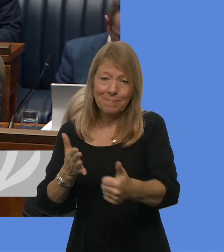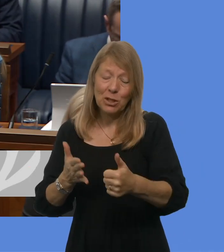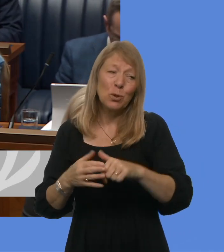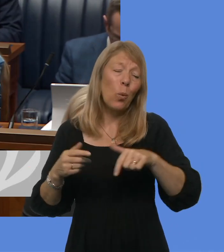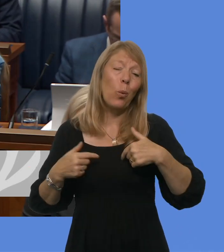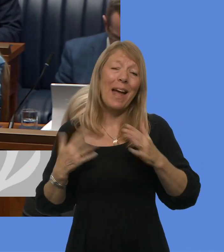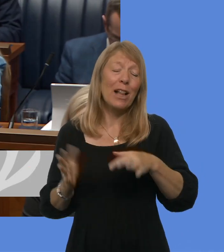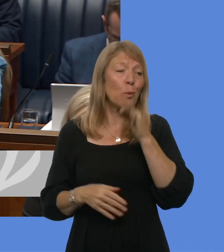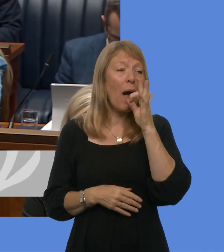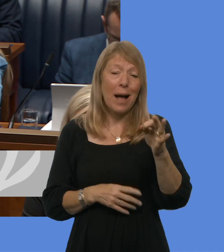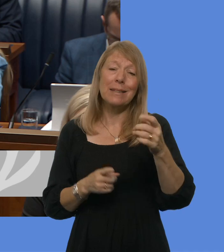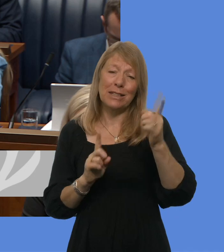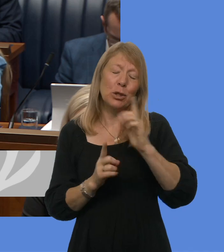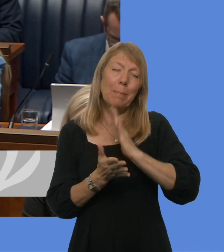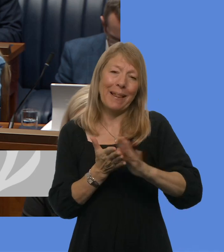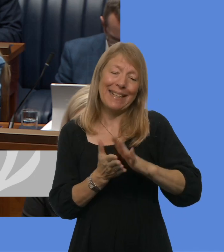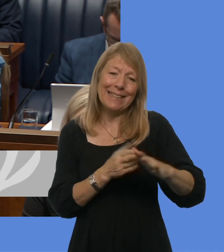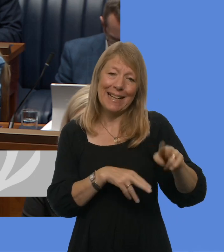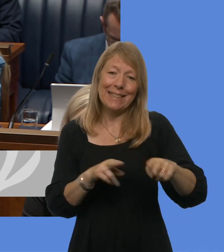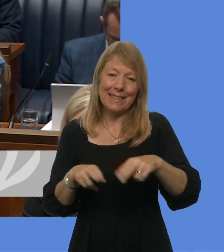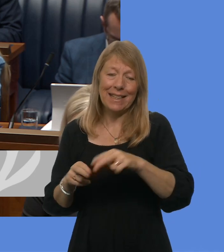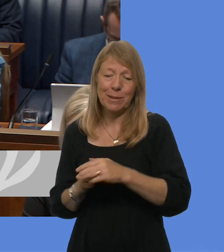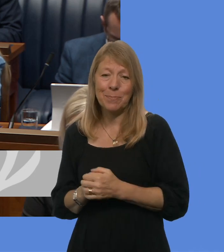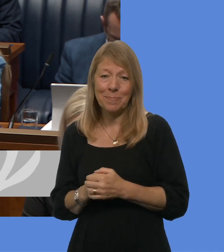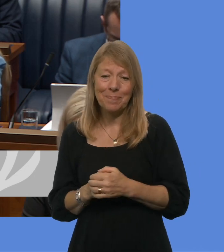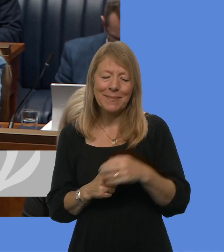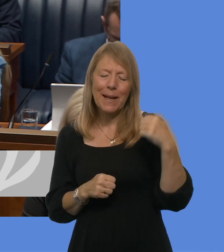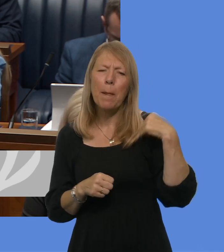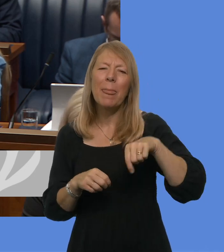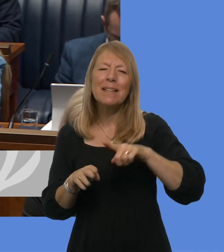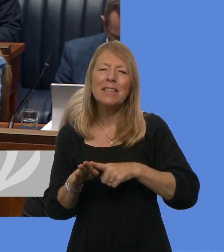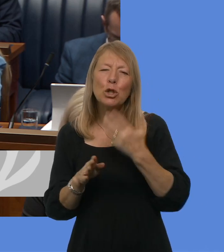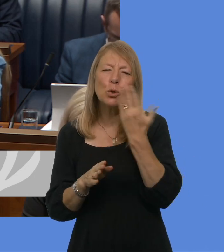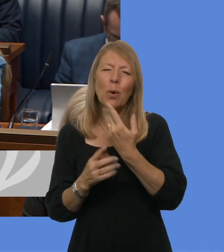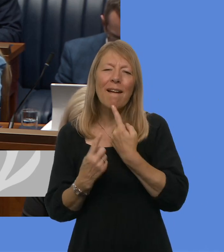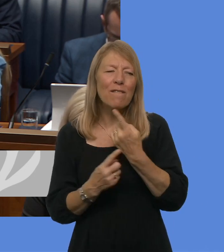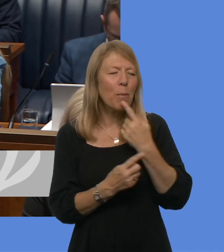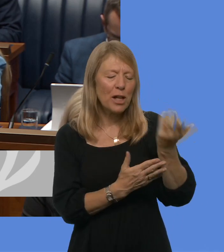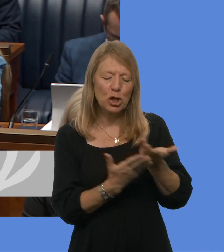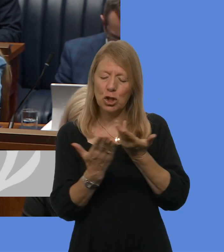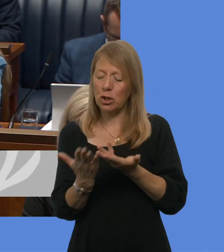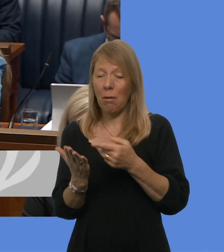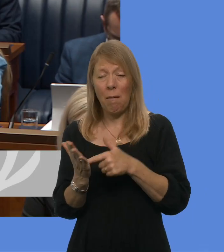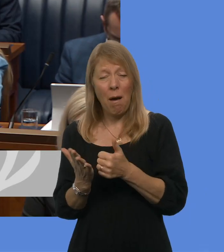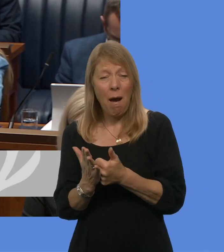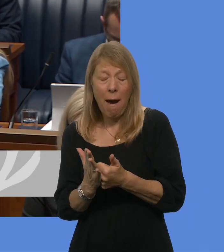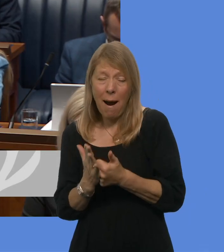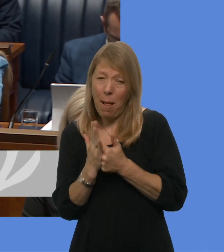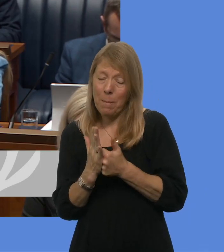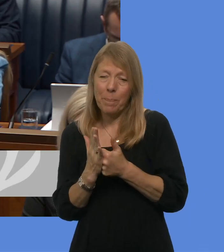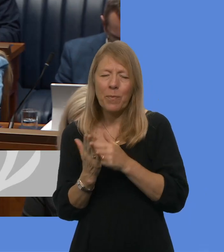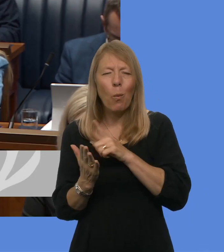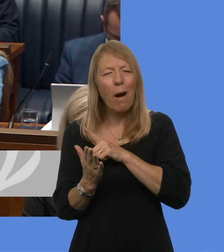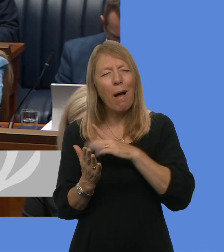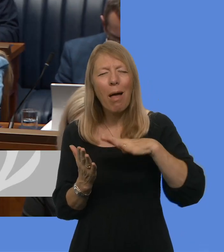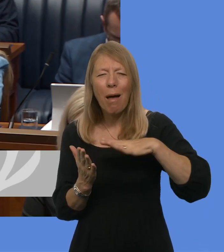The information that has been returned by schools for this year will be extremely useful to be able to compare the teacher-assessed